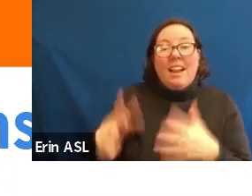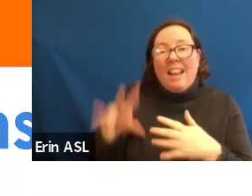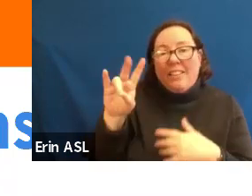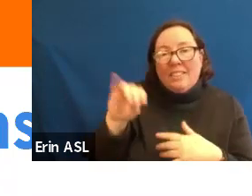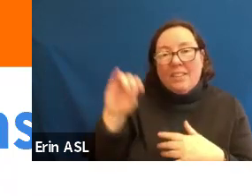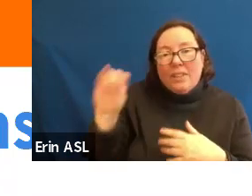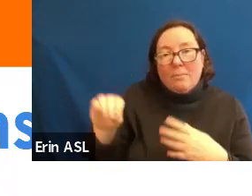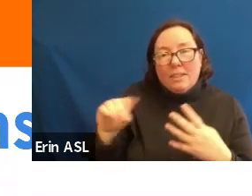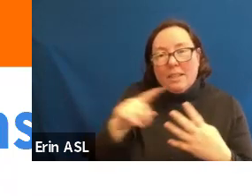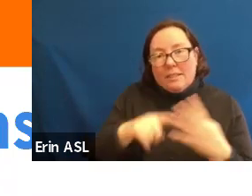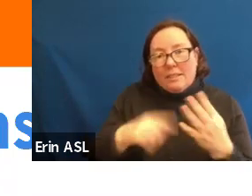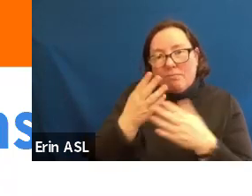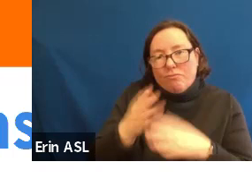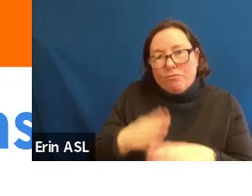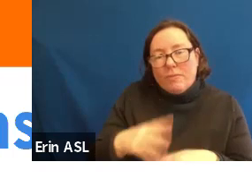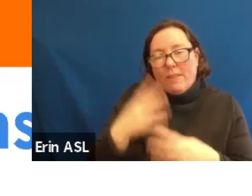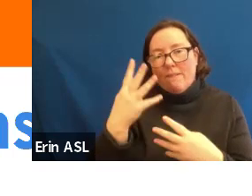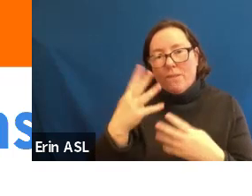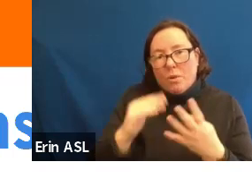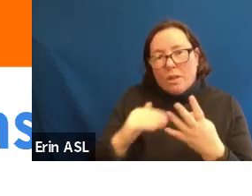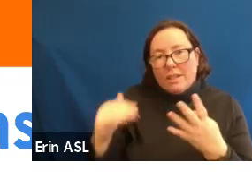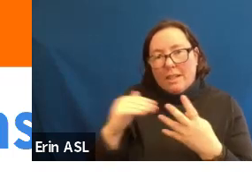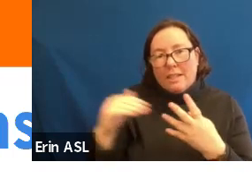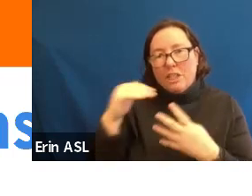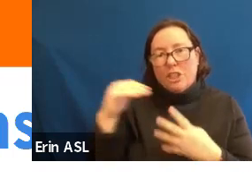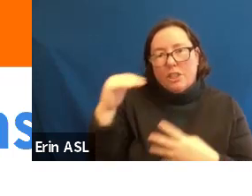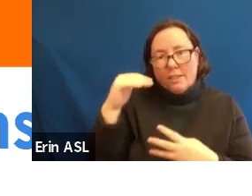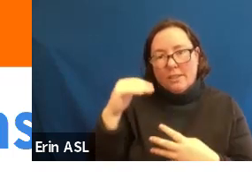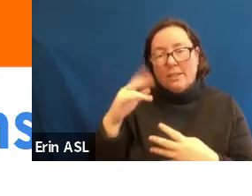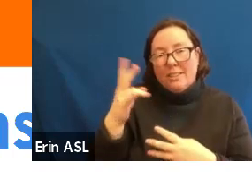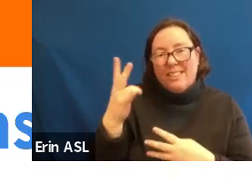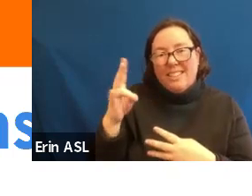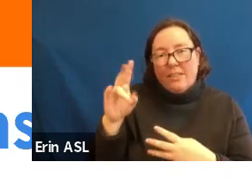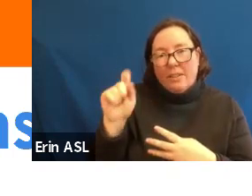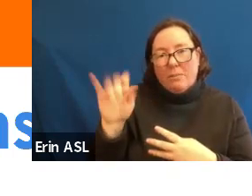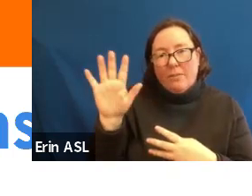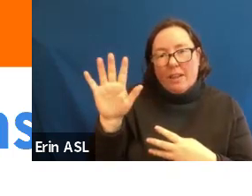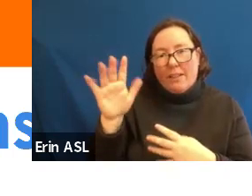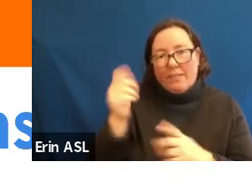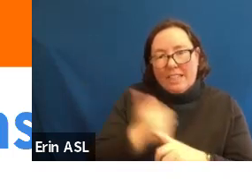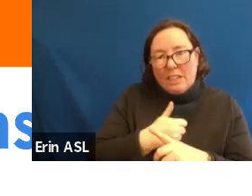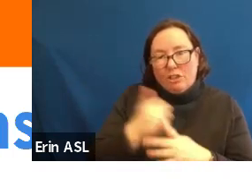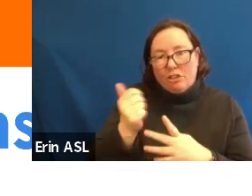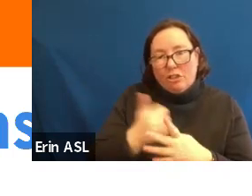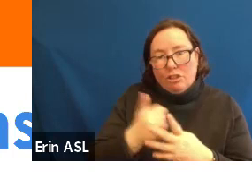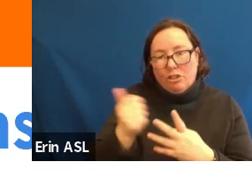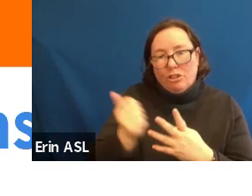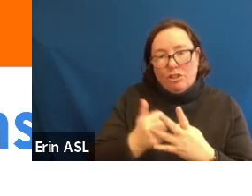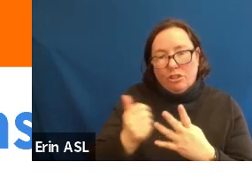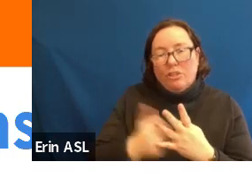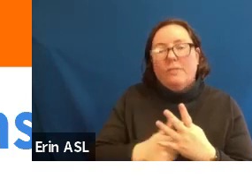the 4 SES tiers. So that's 17.5% of seats are allocated to each